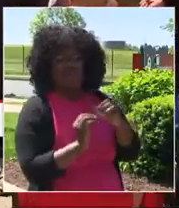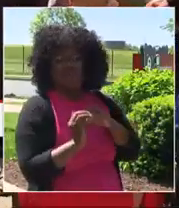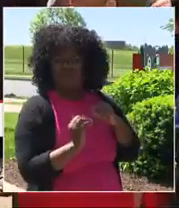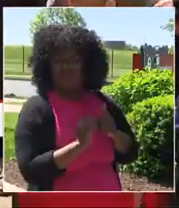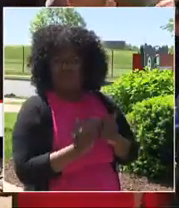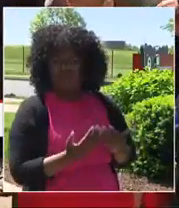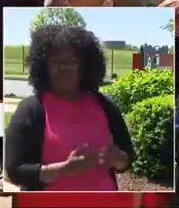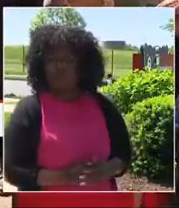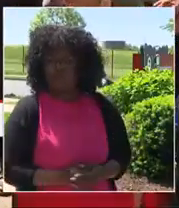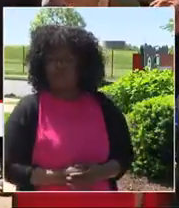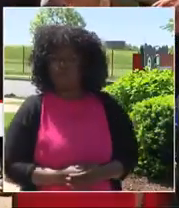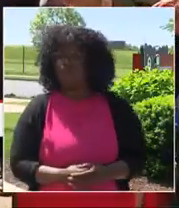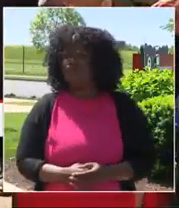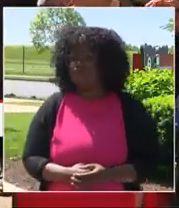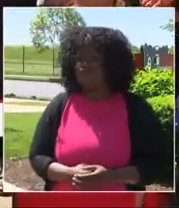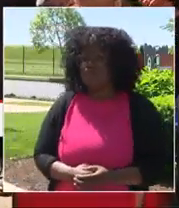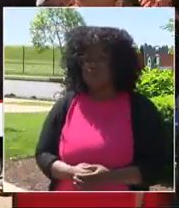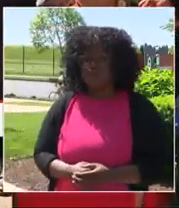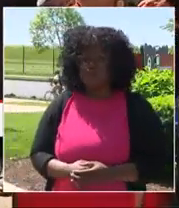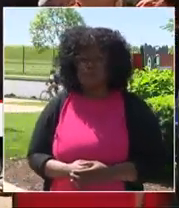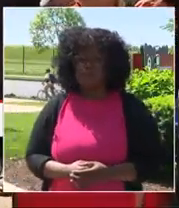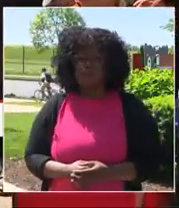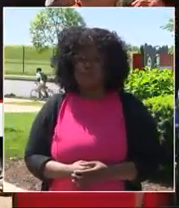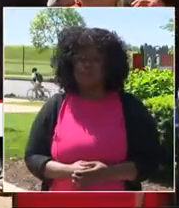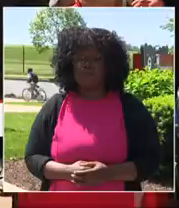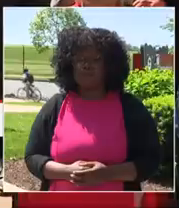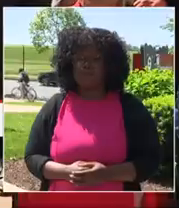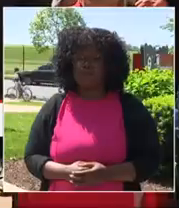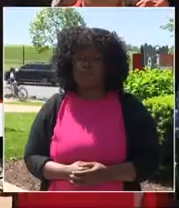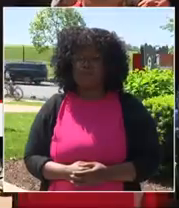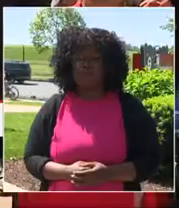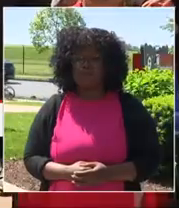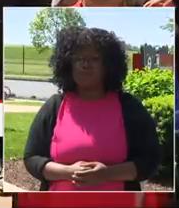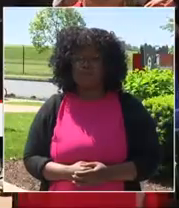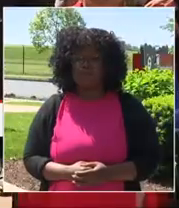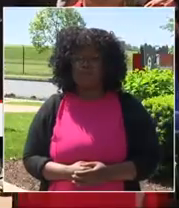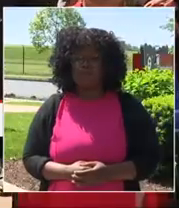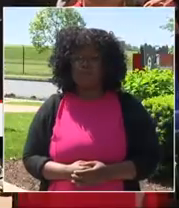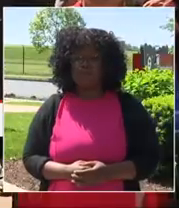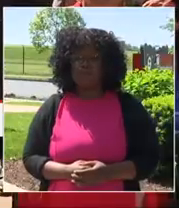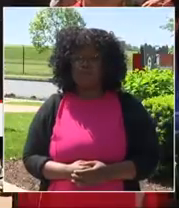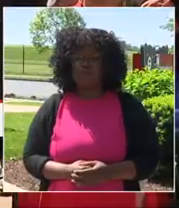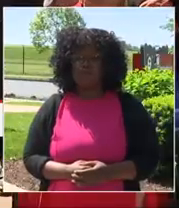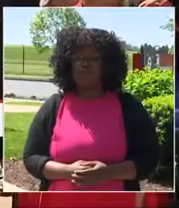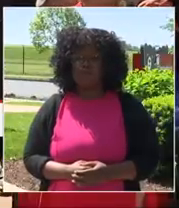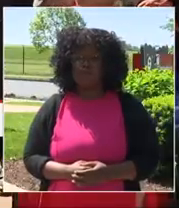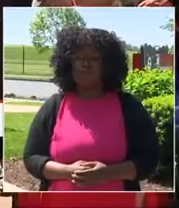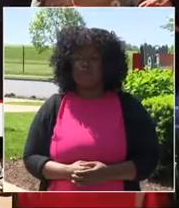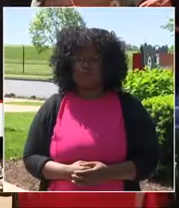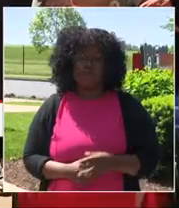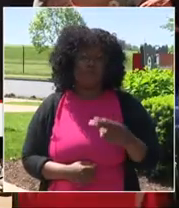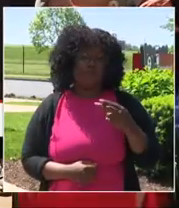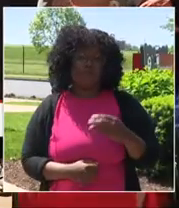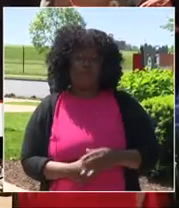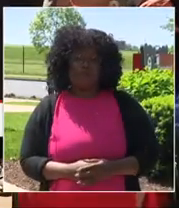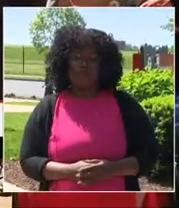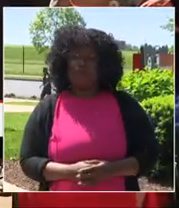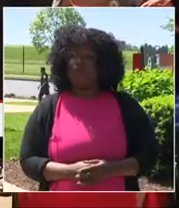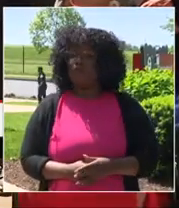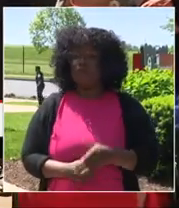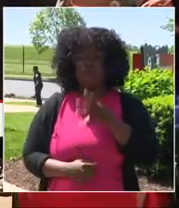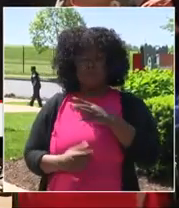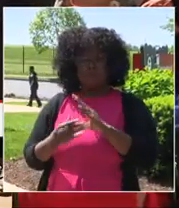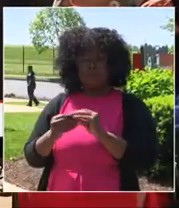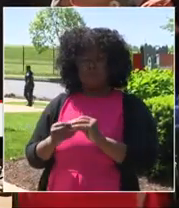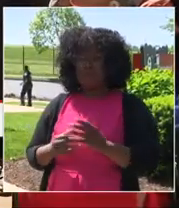It's not just DC residents. Like I said, everyone needs to stand up. Now, oftentimes I used to work on the Hill. I was a staff assistant, so I took the